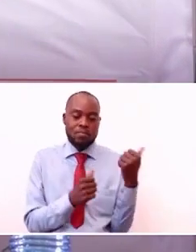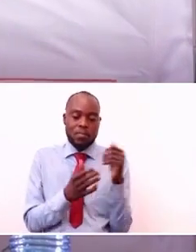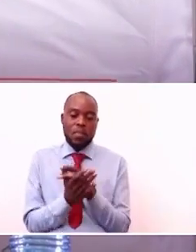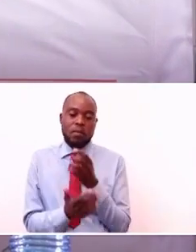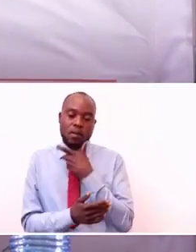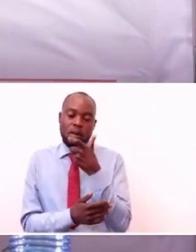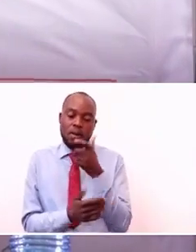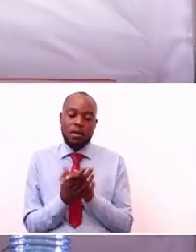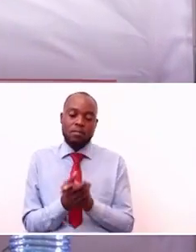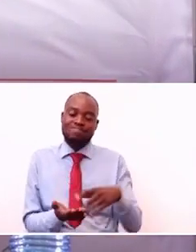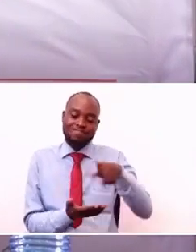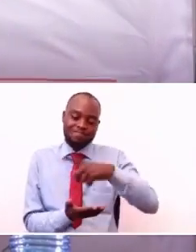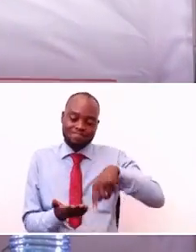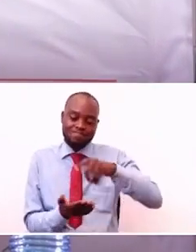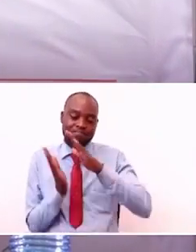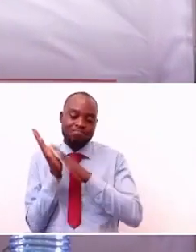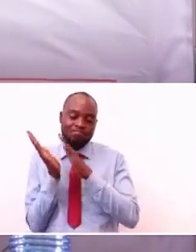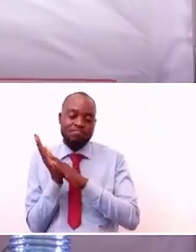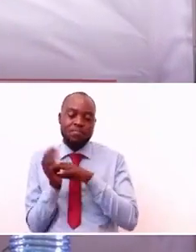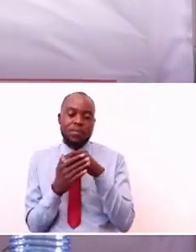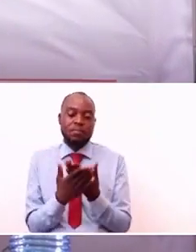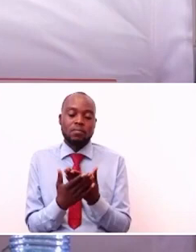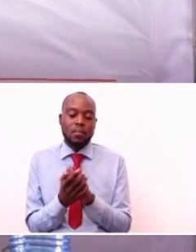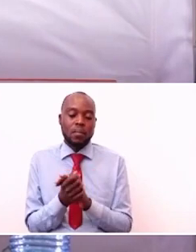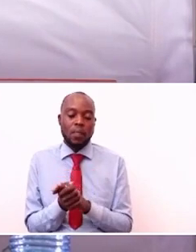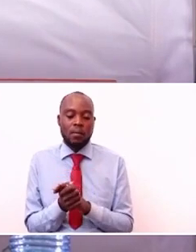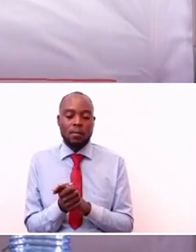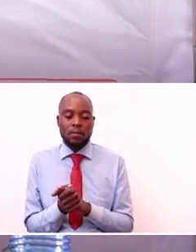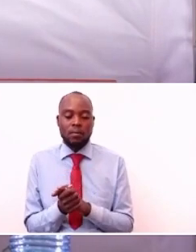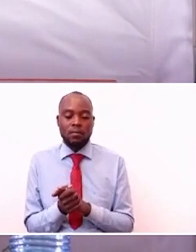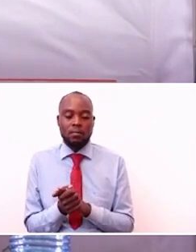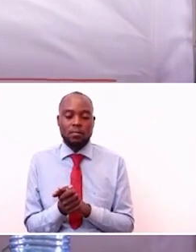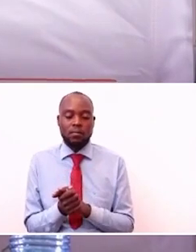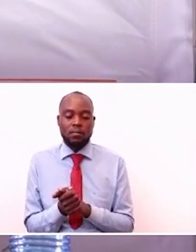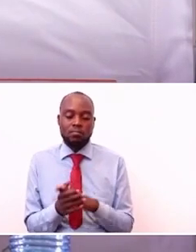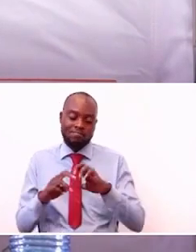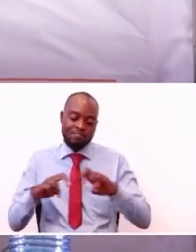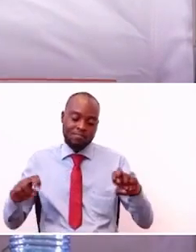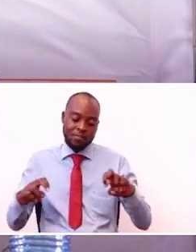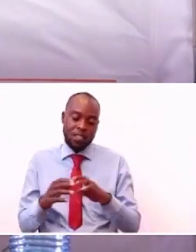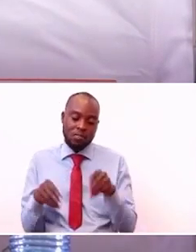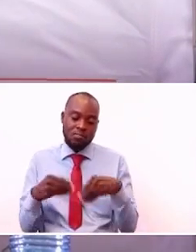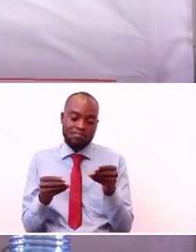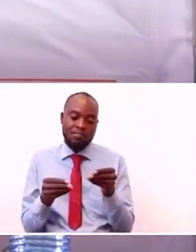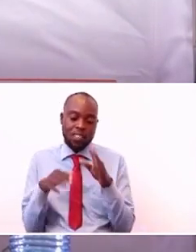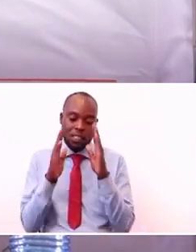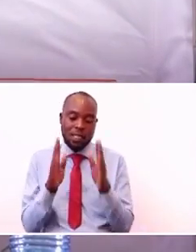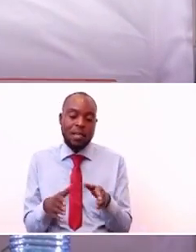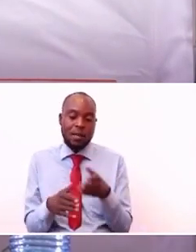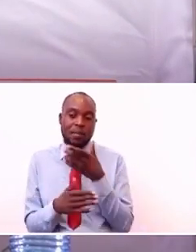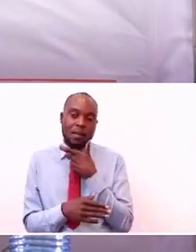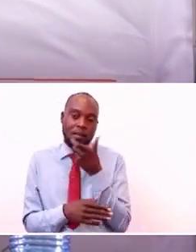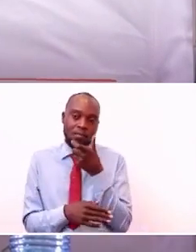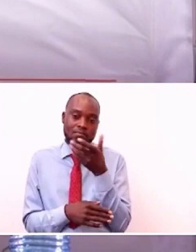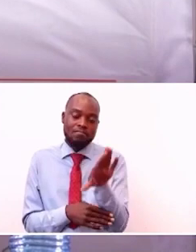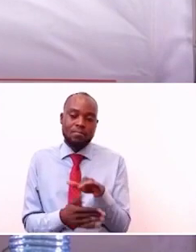issue around nature abhorring a vacuum. Let me give you another true story. Anyone has